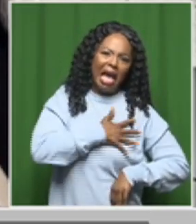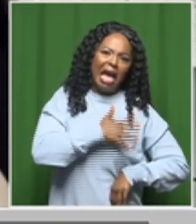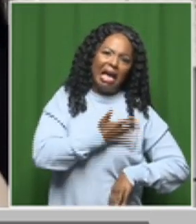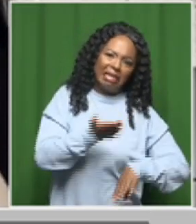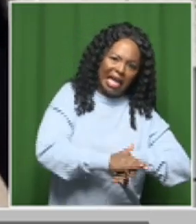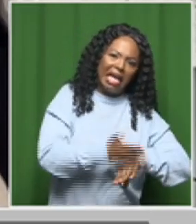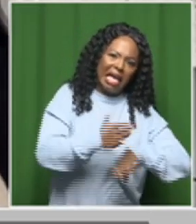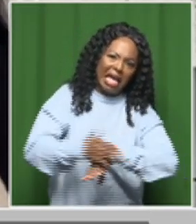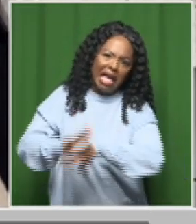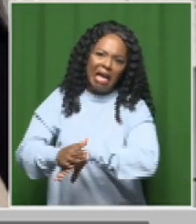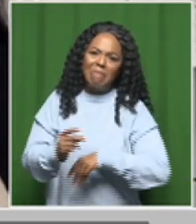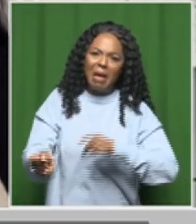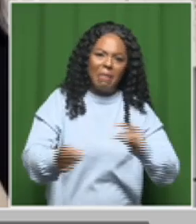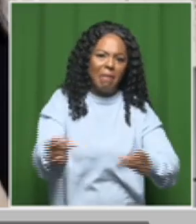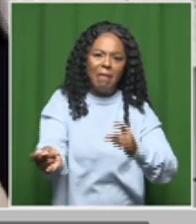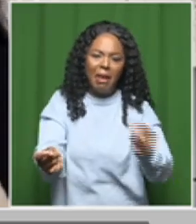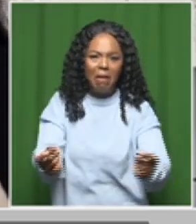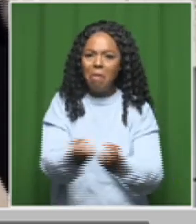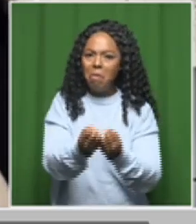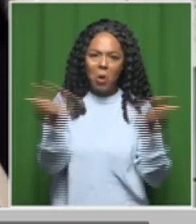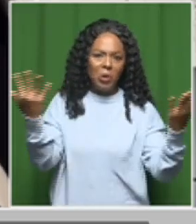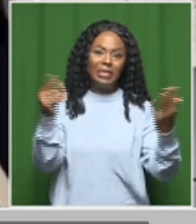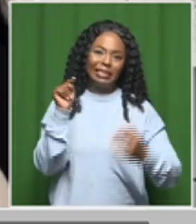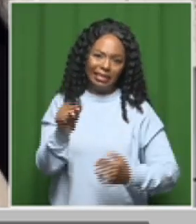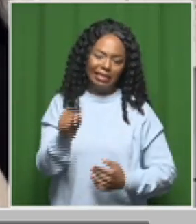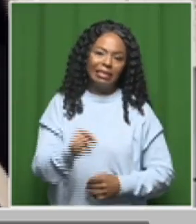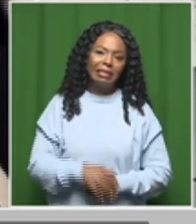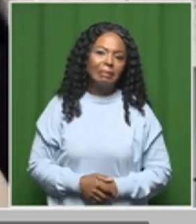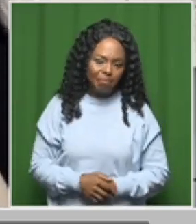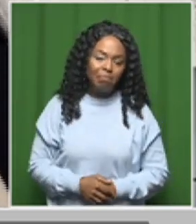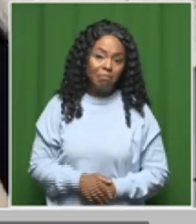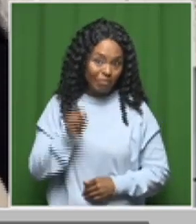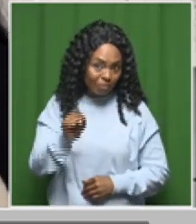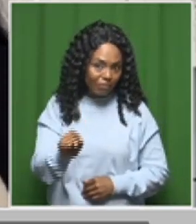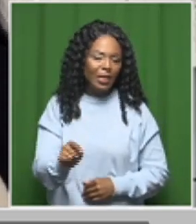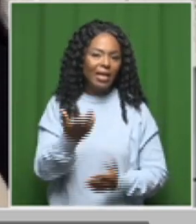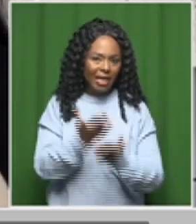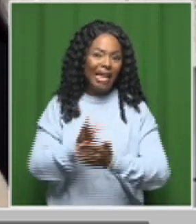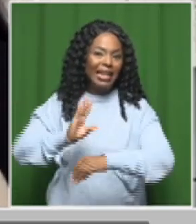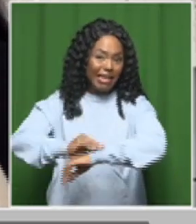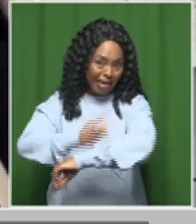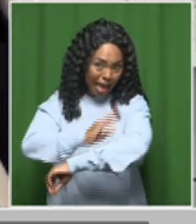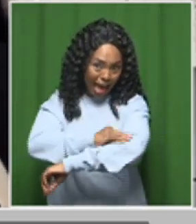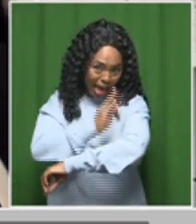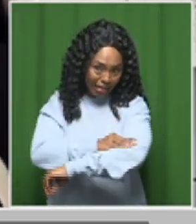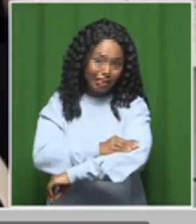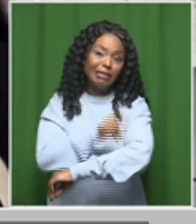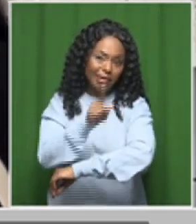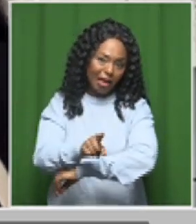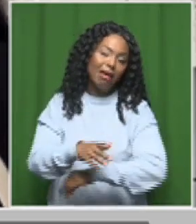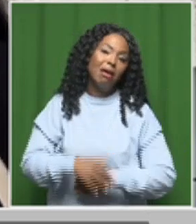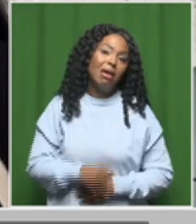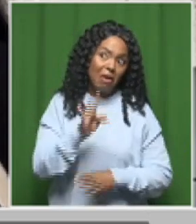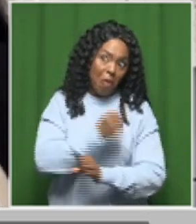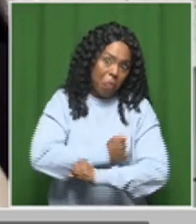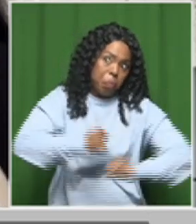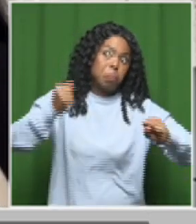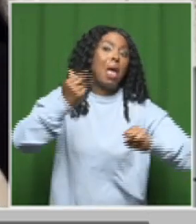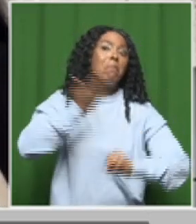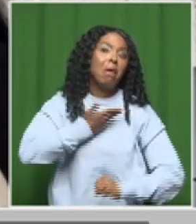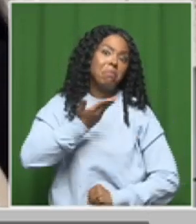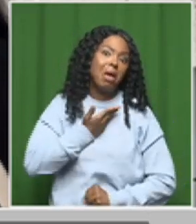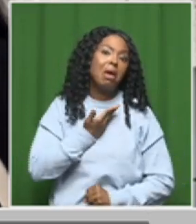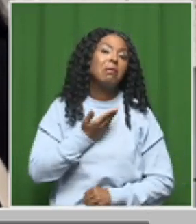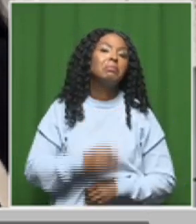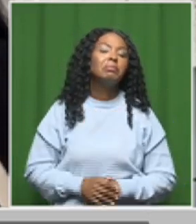when it comes to obesity and watching our weight. And it can even lead to certain cancers. And, you know, of the factors that you